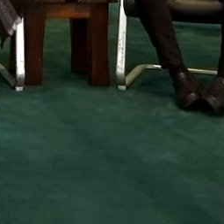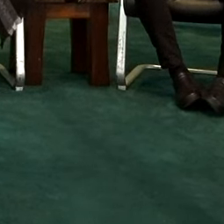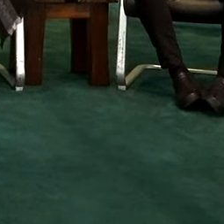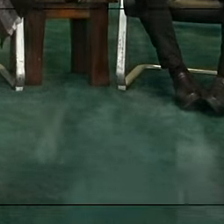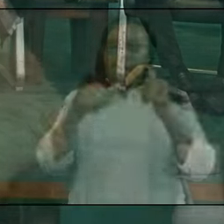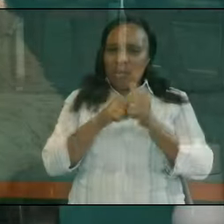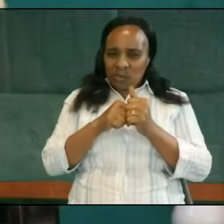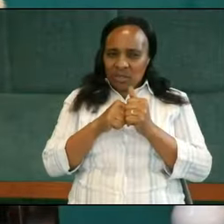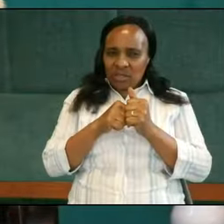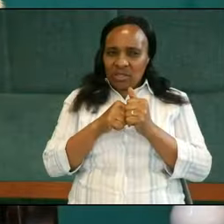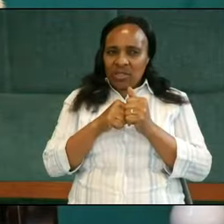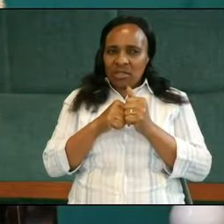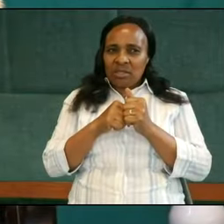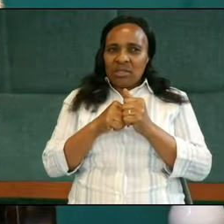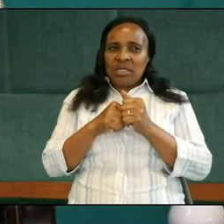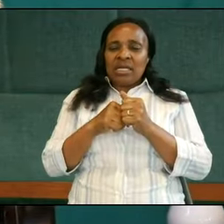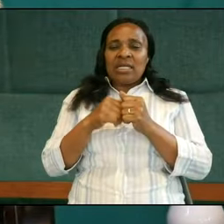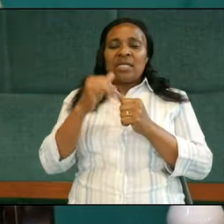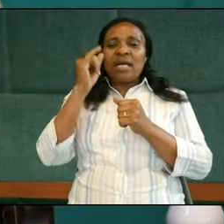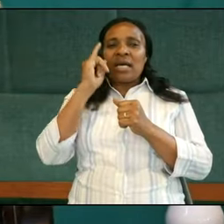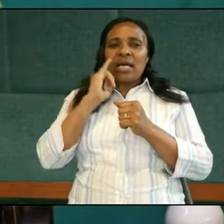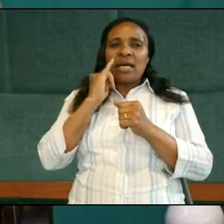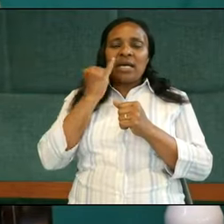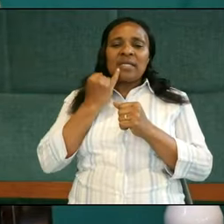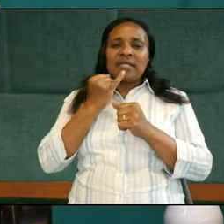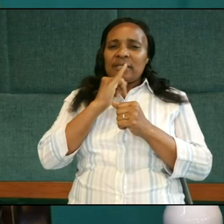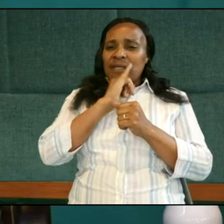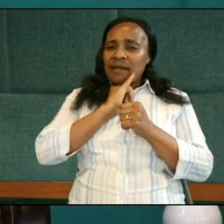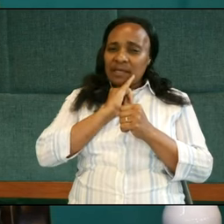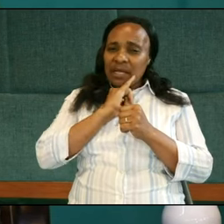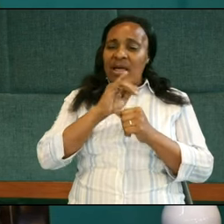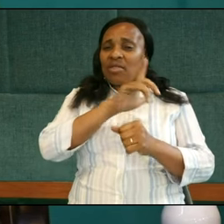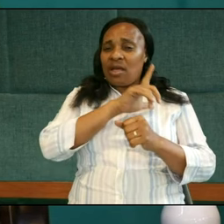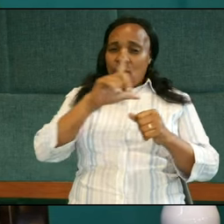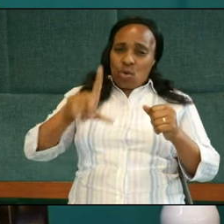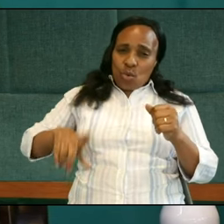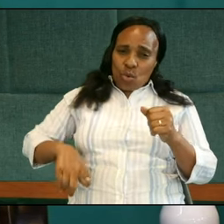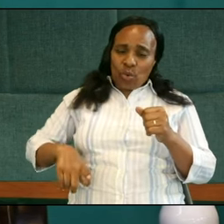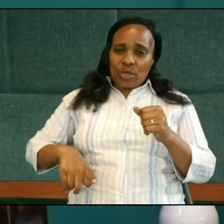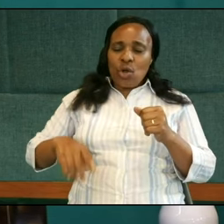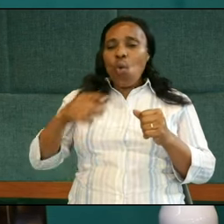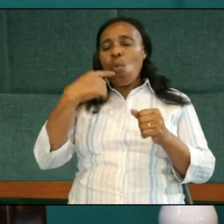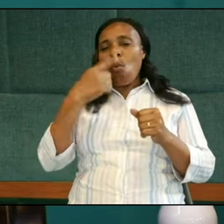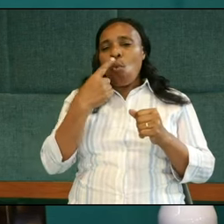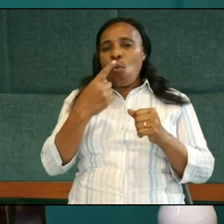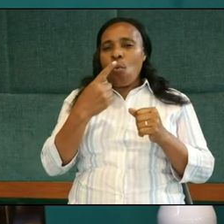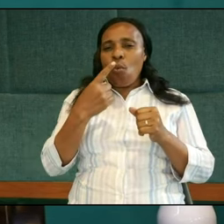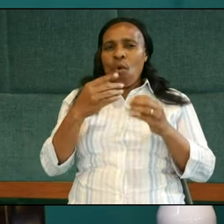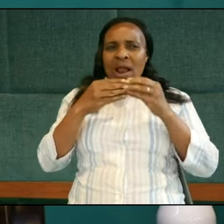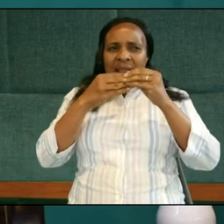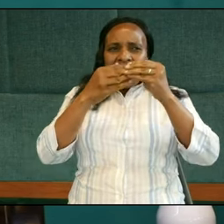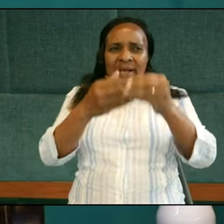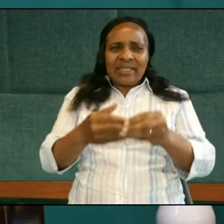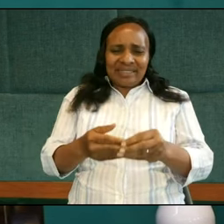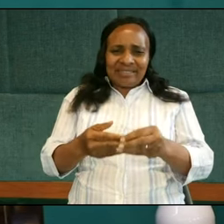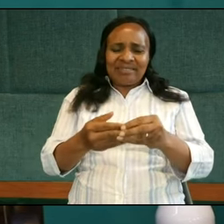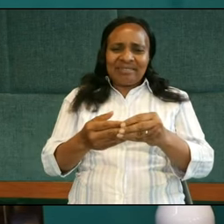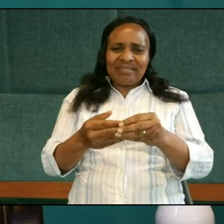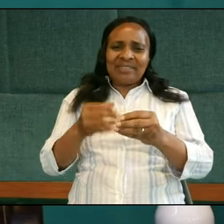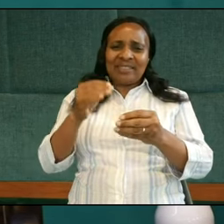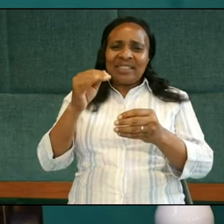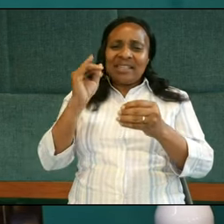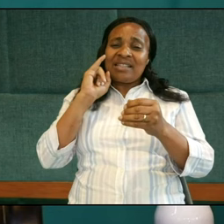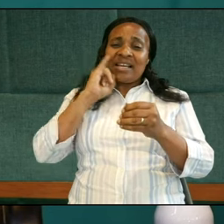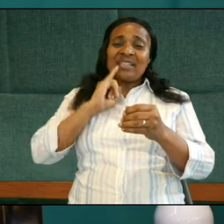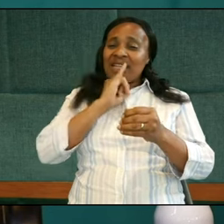about the Israelites. Okay, the Lord who led the Israelites out of